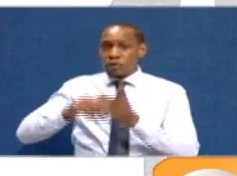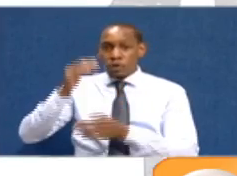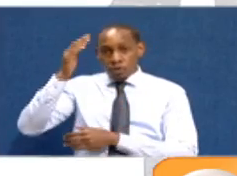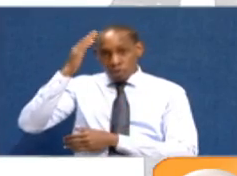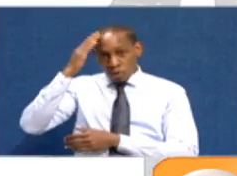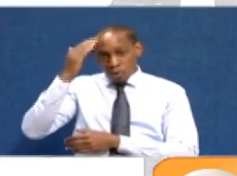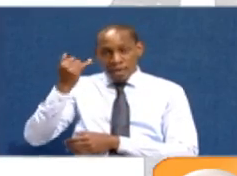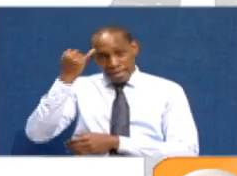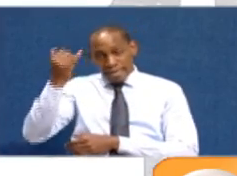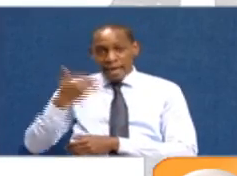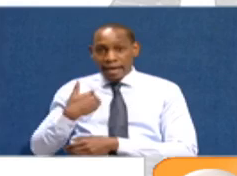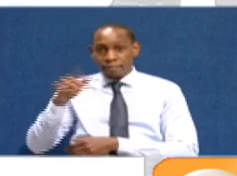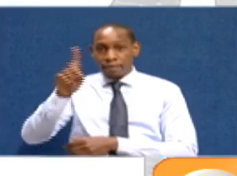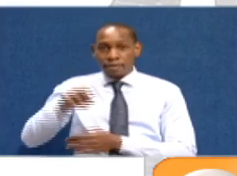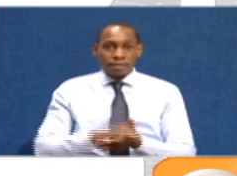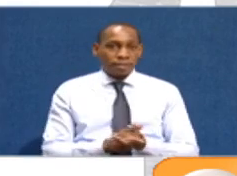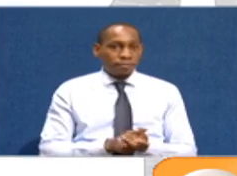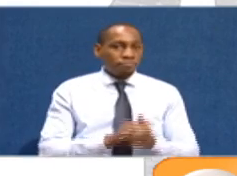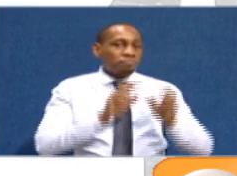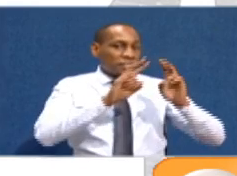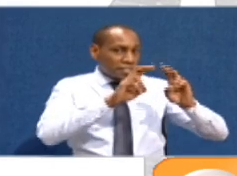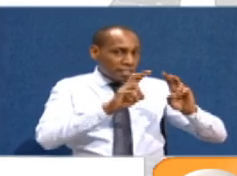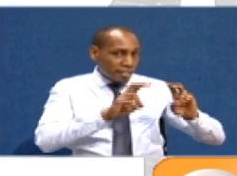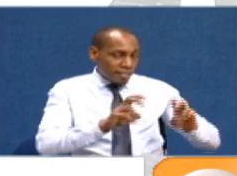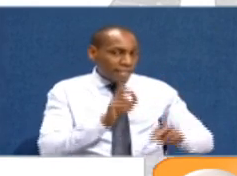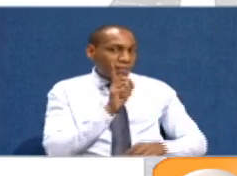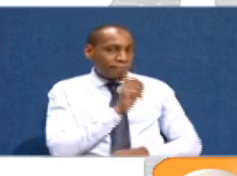Did you have any clue about it? I did some research.